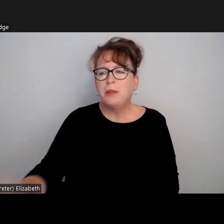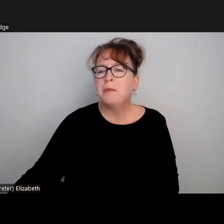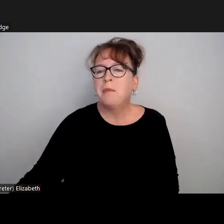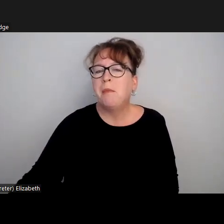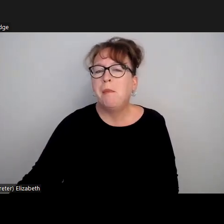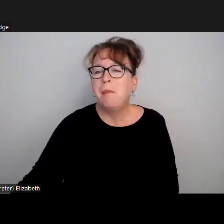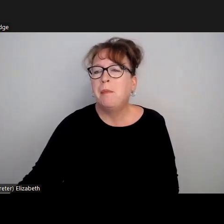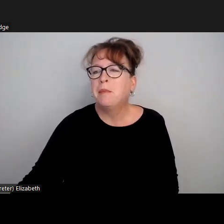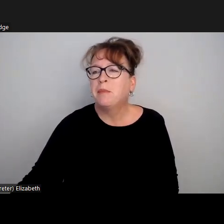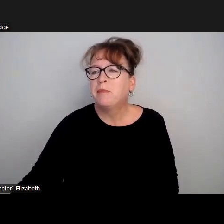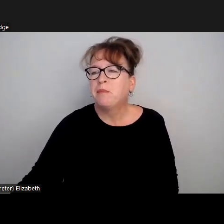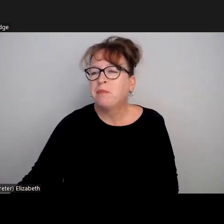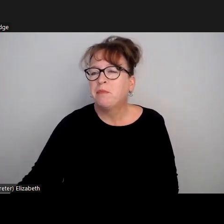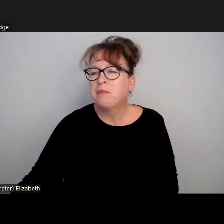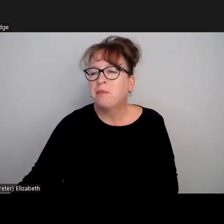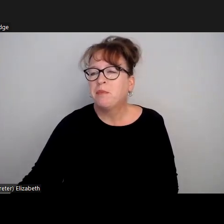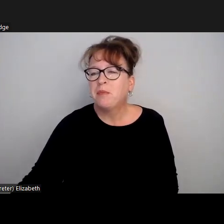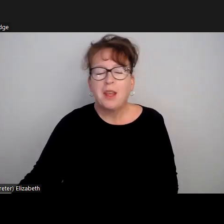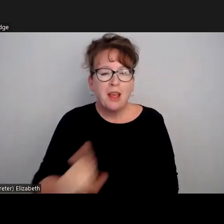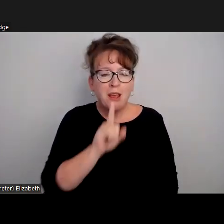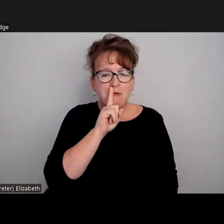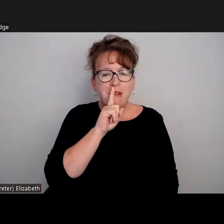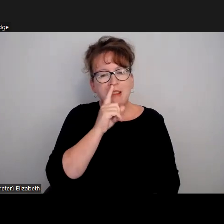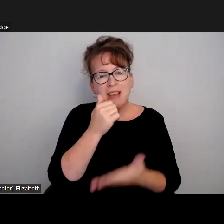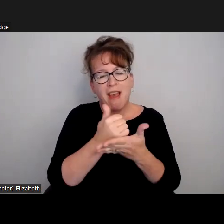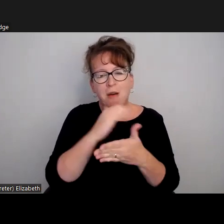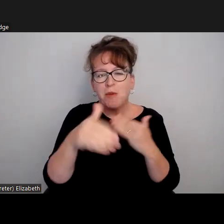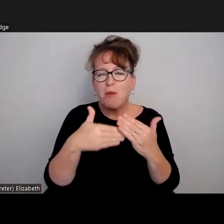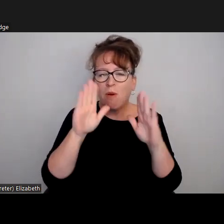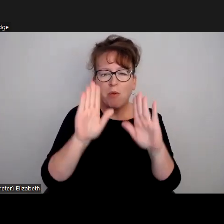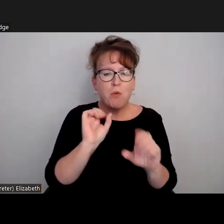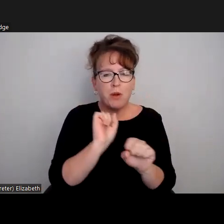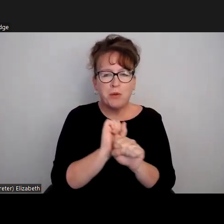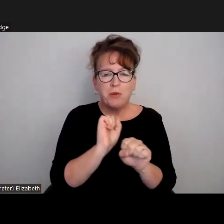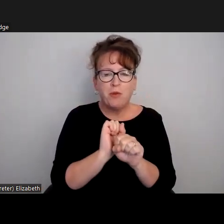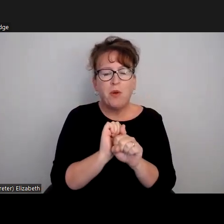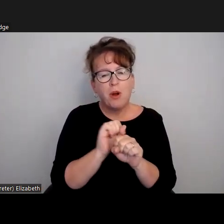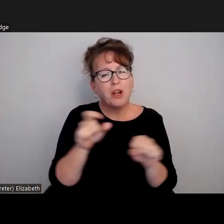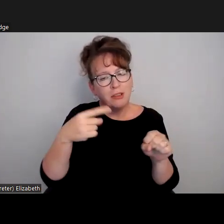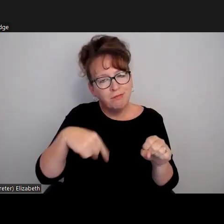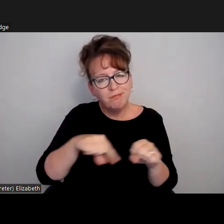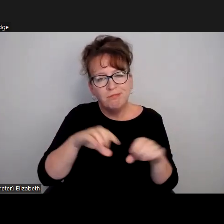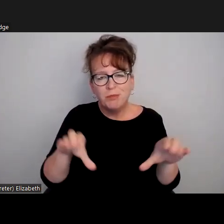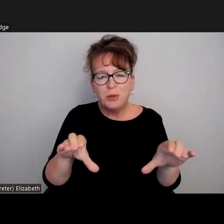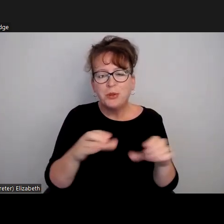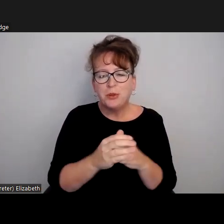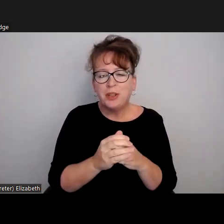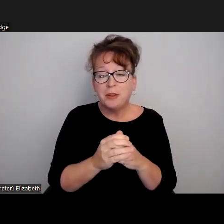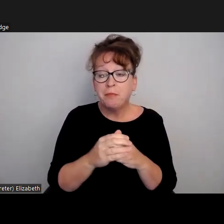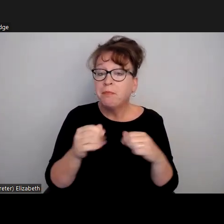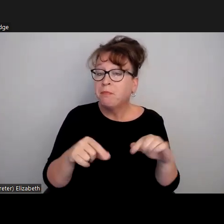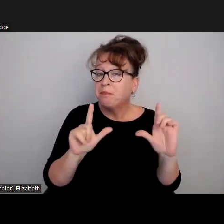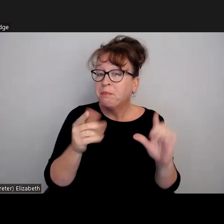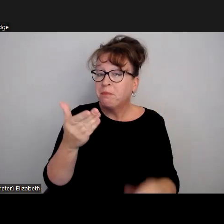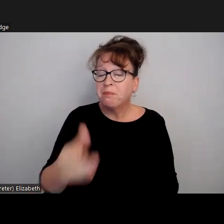great work that the EEA Environmental Justice team of Maria Boleyn and Crystal Johnson are doing. So we could have the next slide.